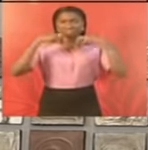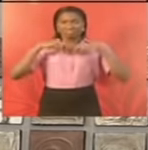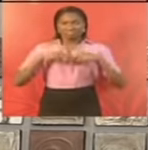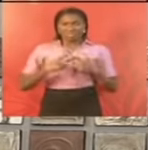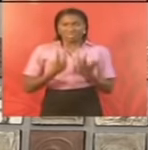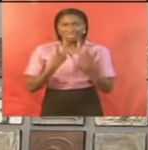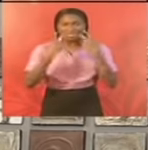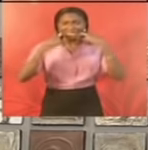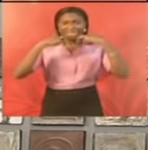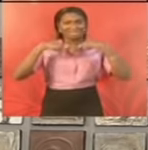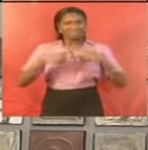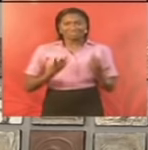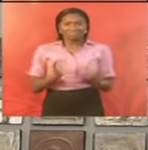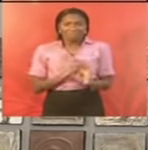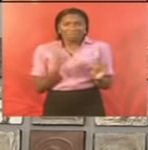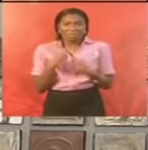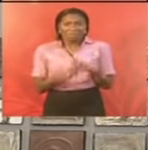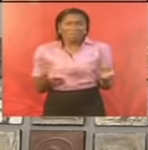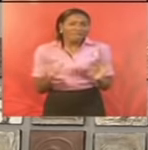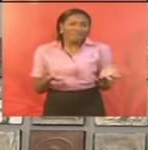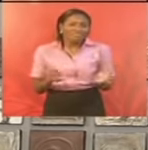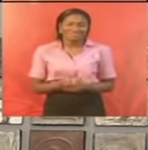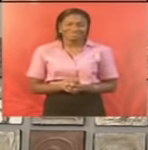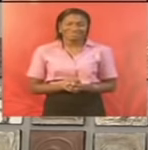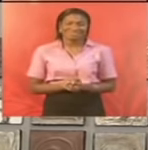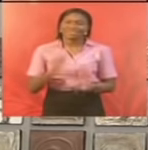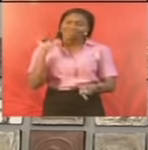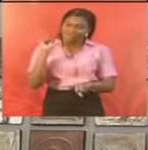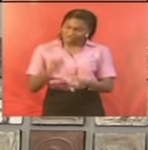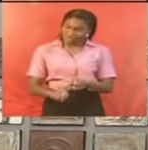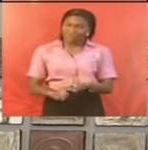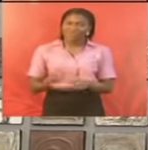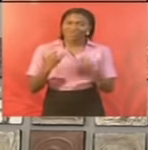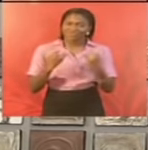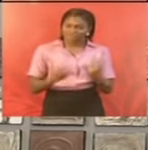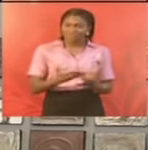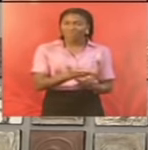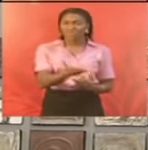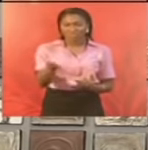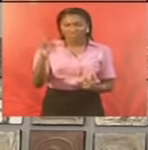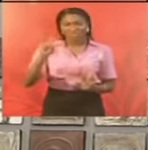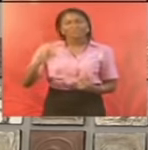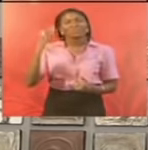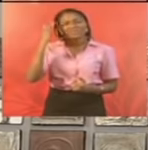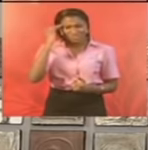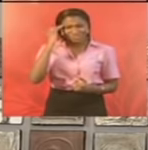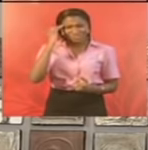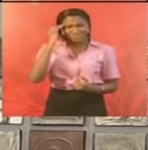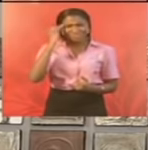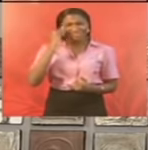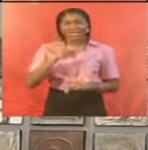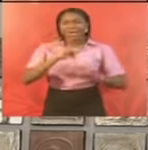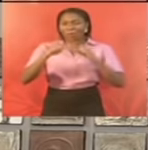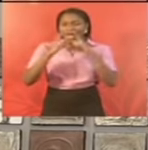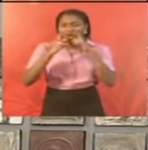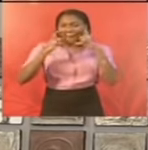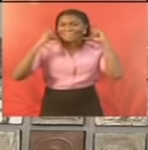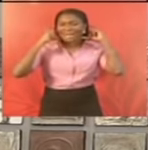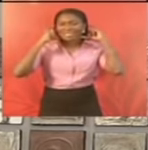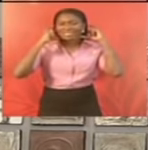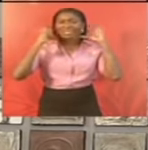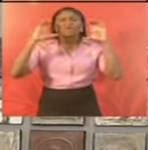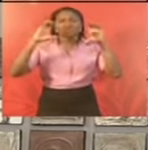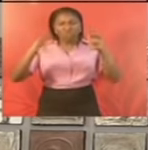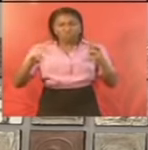carbon dioxide levels. So these would not be scientifically valid or sound reasons to be unwilling to wear a